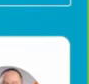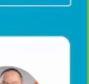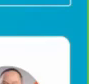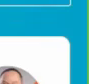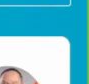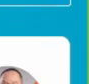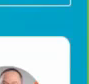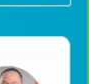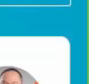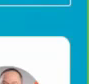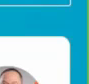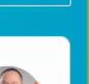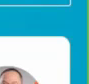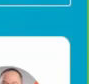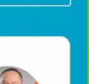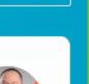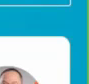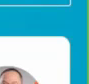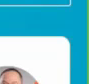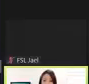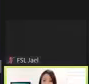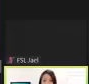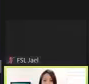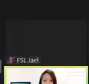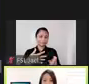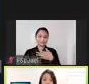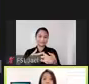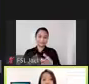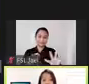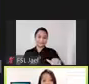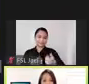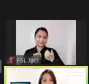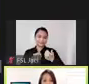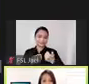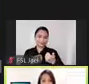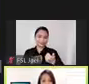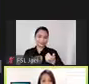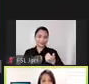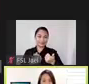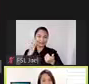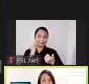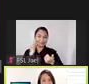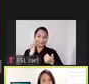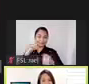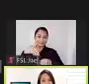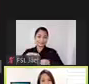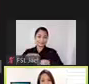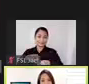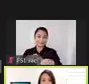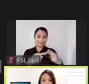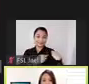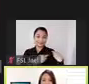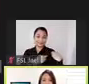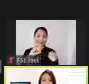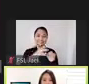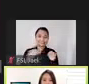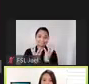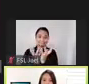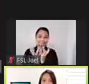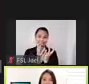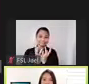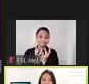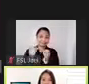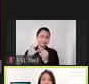communities. You know, we had a dry run the other day, and let me just say that we are all so lucky to be here, because ang galing ng mga istorya